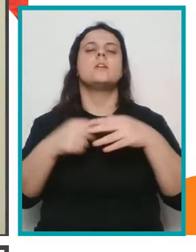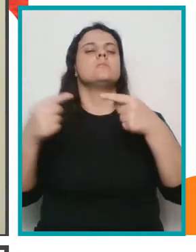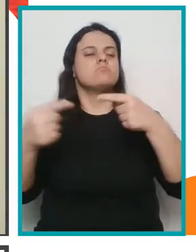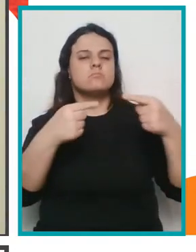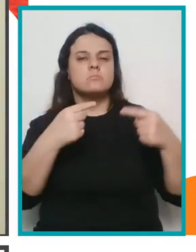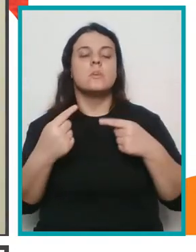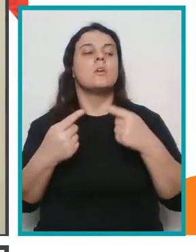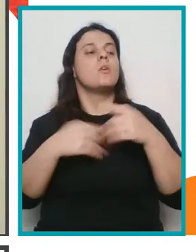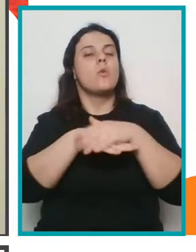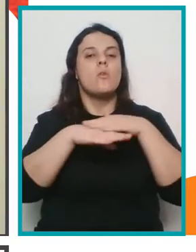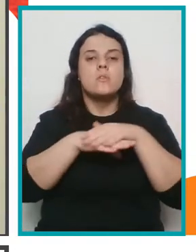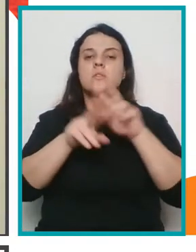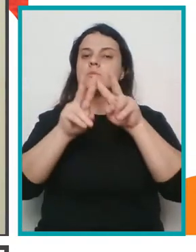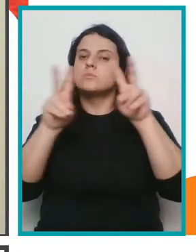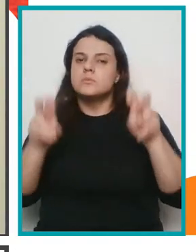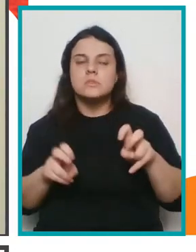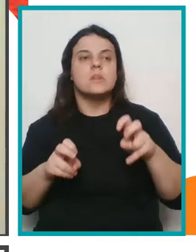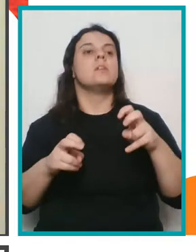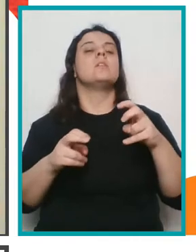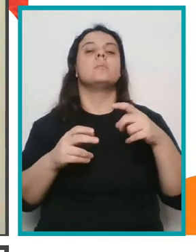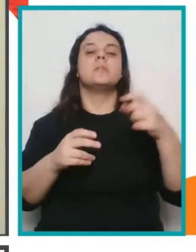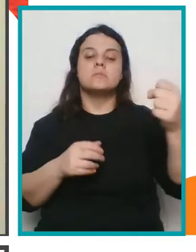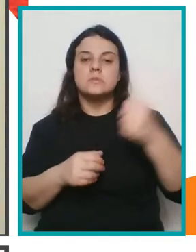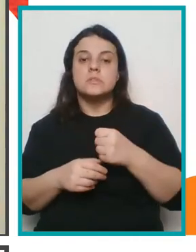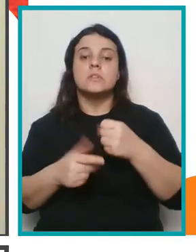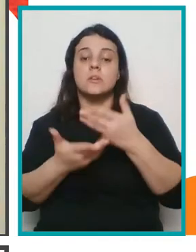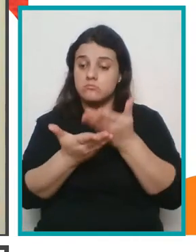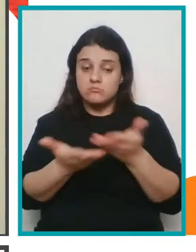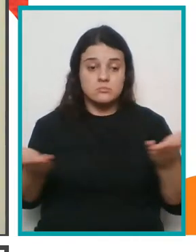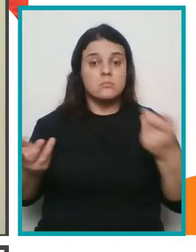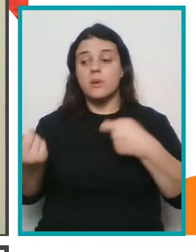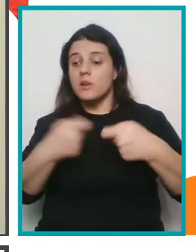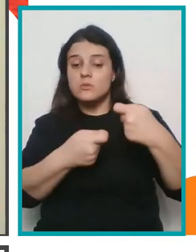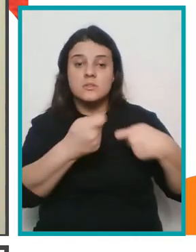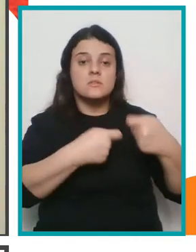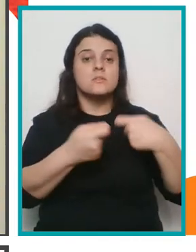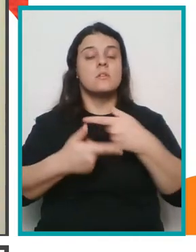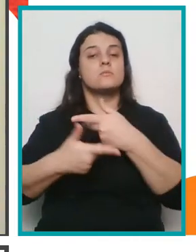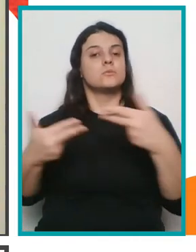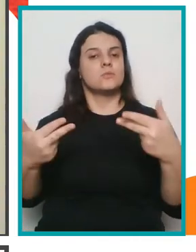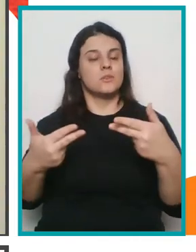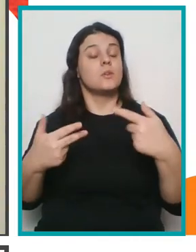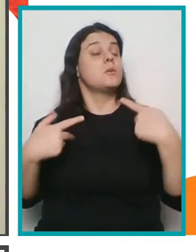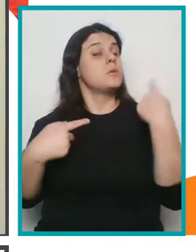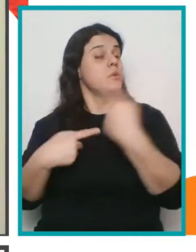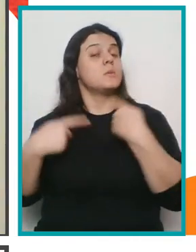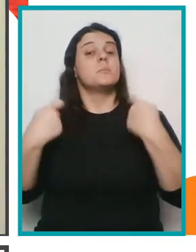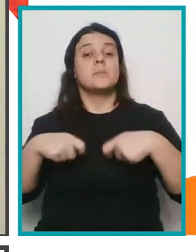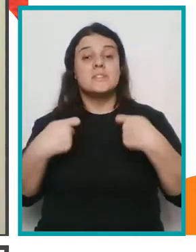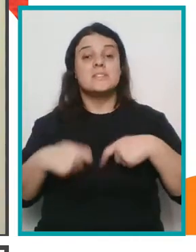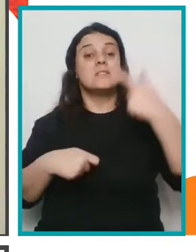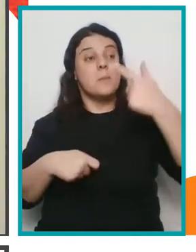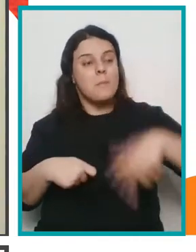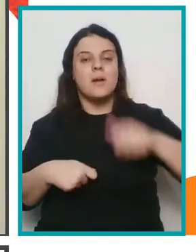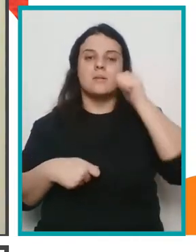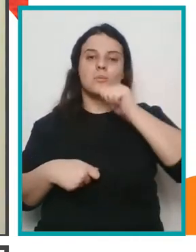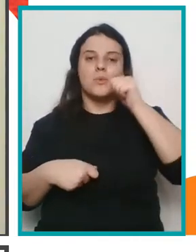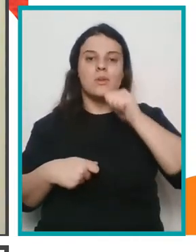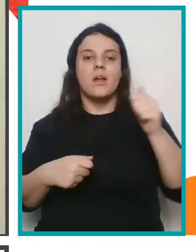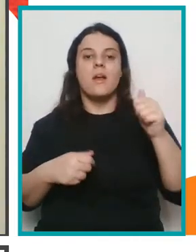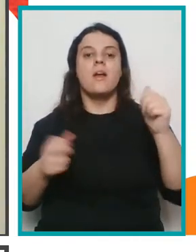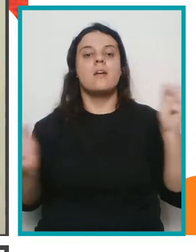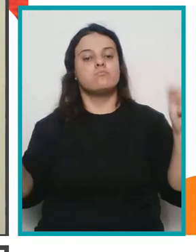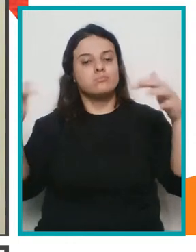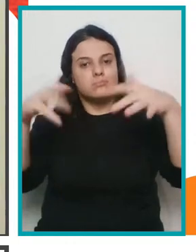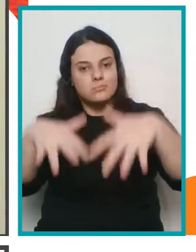platforms speaking up, their voices being amplified. But again, talking about the climate crisis